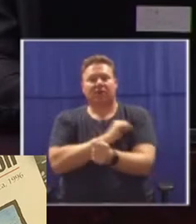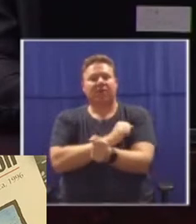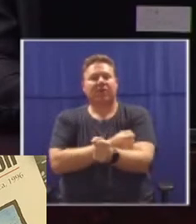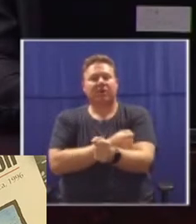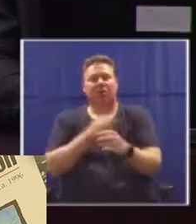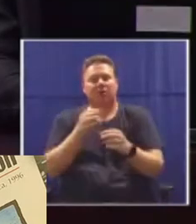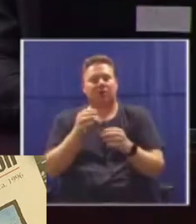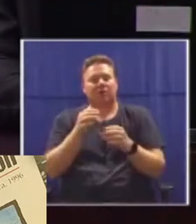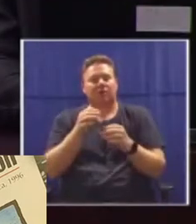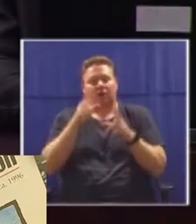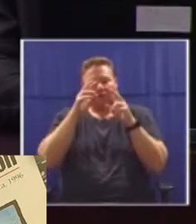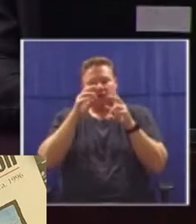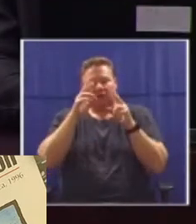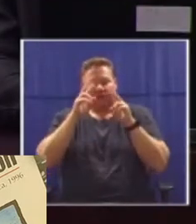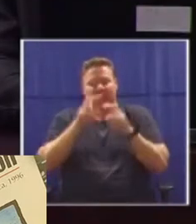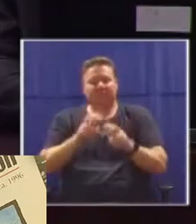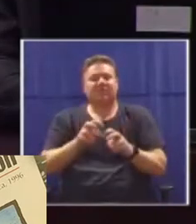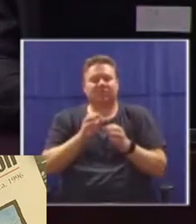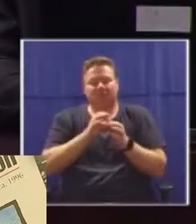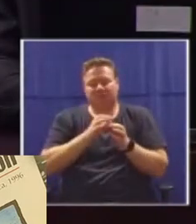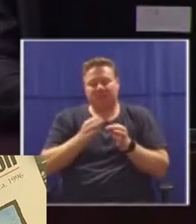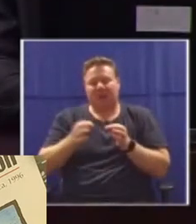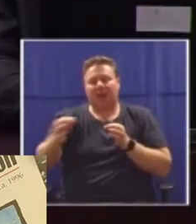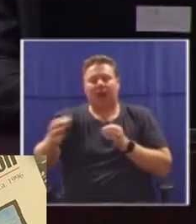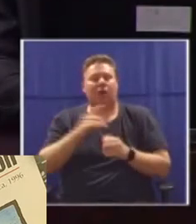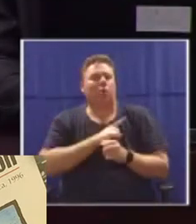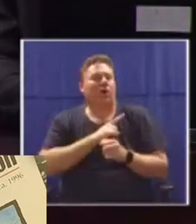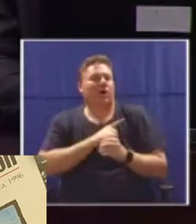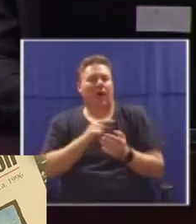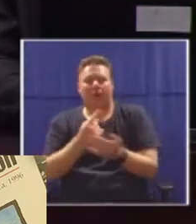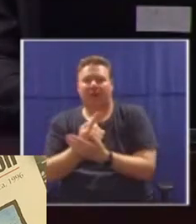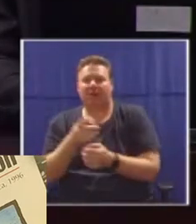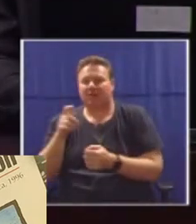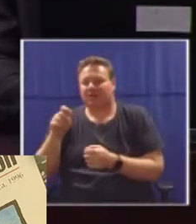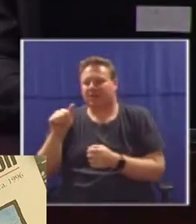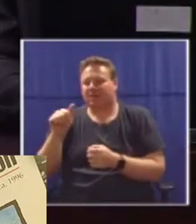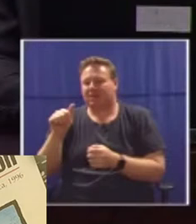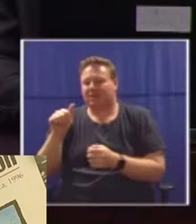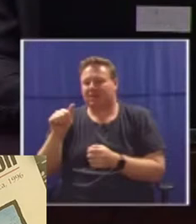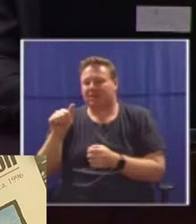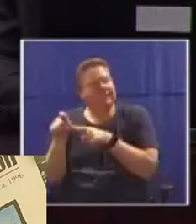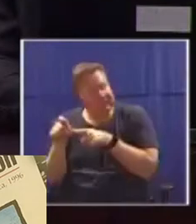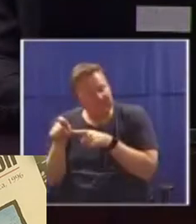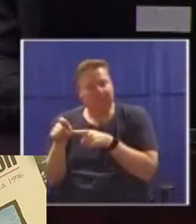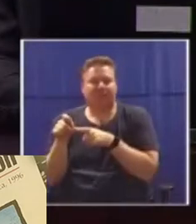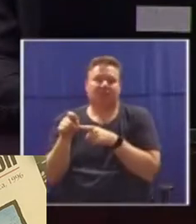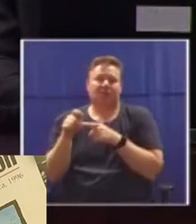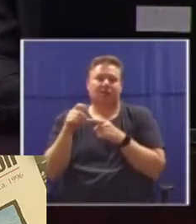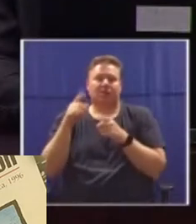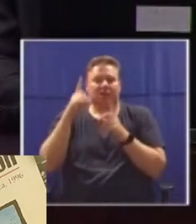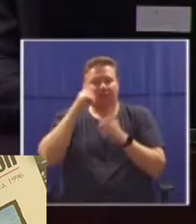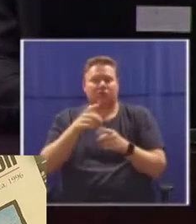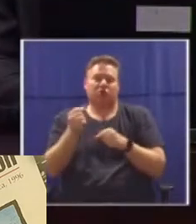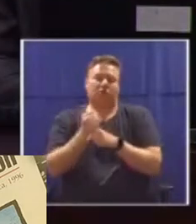the completion of its proceedings. Sometimes, when the TAT takes a decision imposing duties,